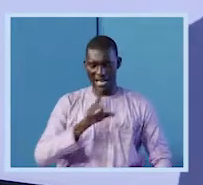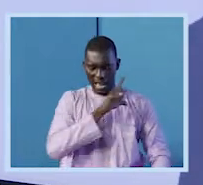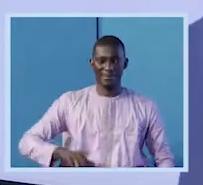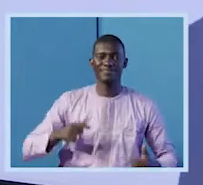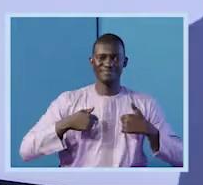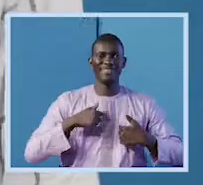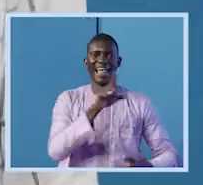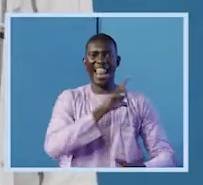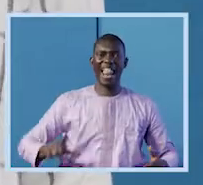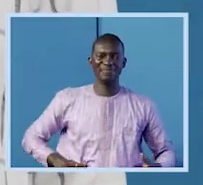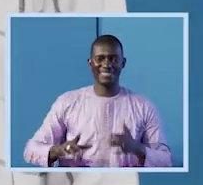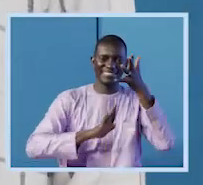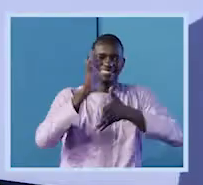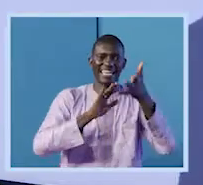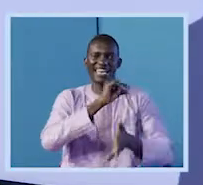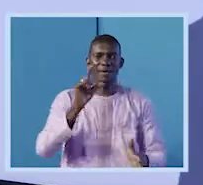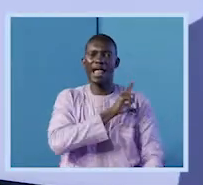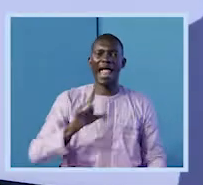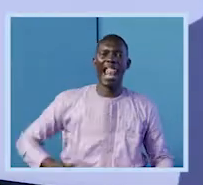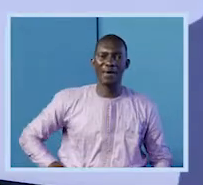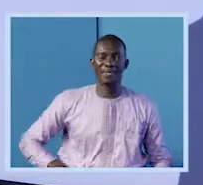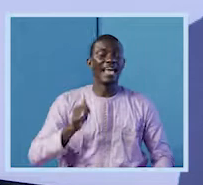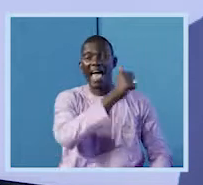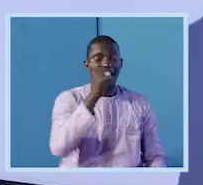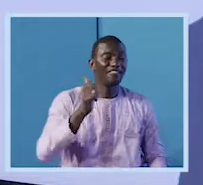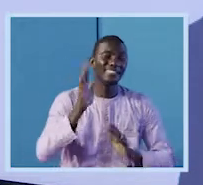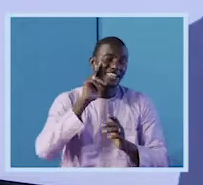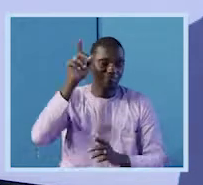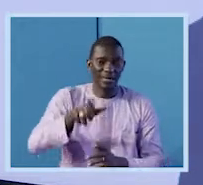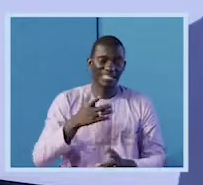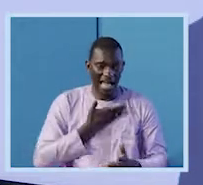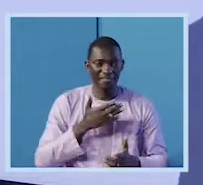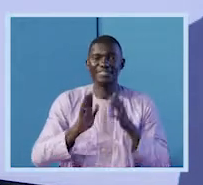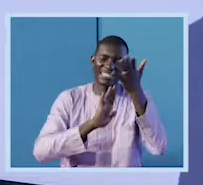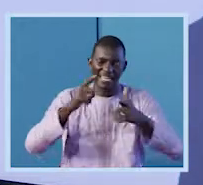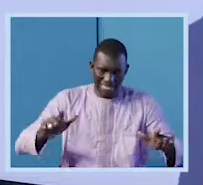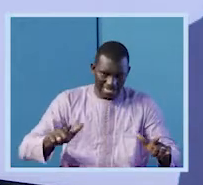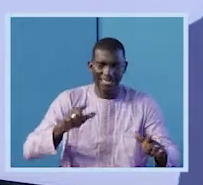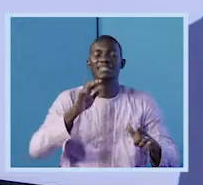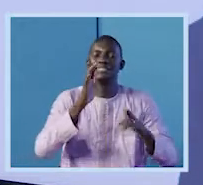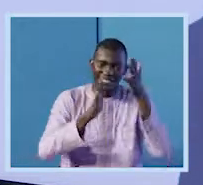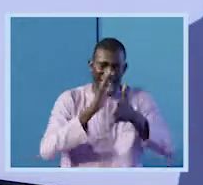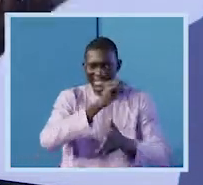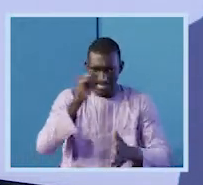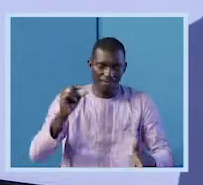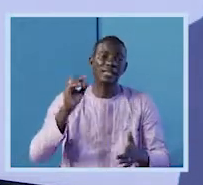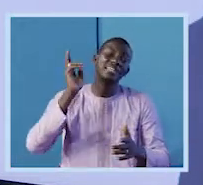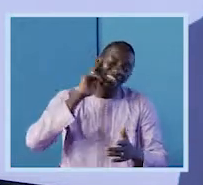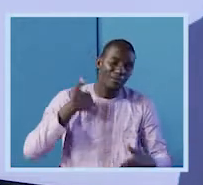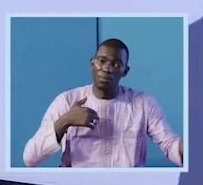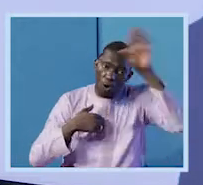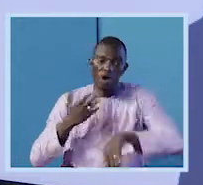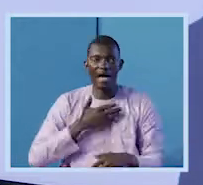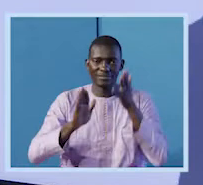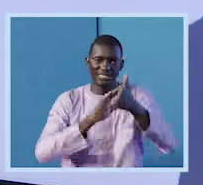sign name. Okay. So every deaf person has a sign name. Okay. Every sign language interpreter has a sign name. Okay. Every hearing person that is working with deaf people or that Has is a learning sign language okay. has a